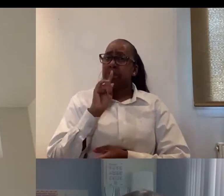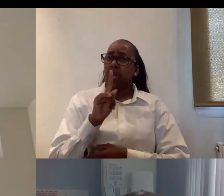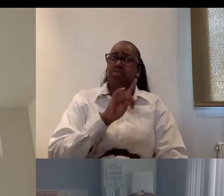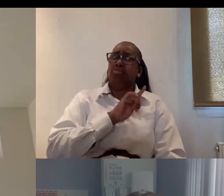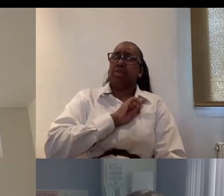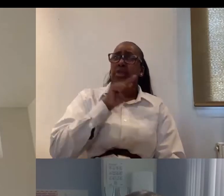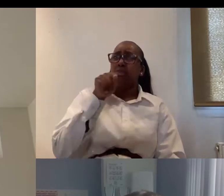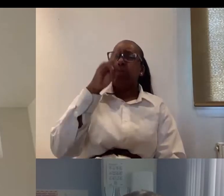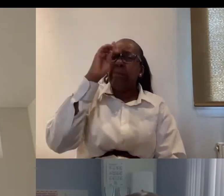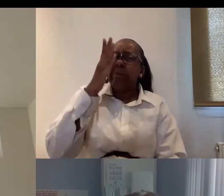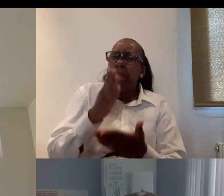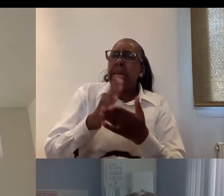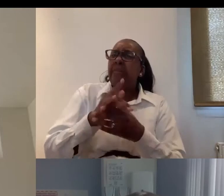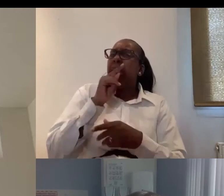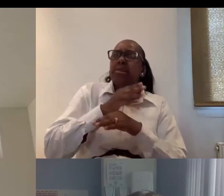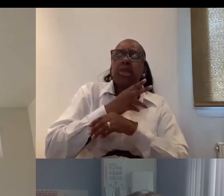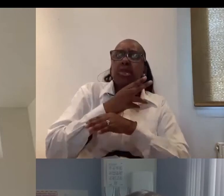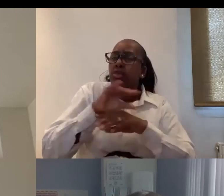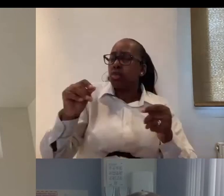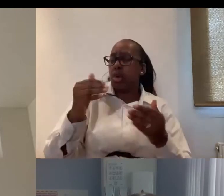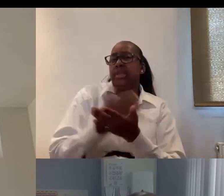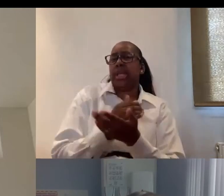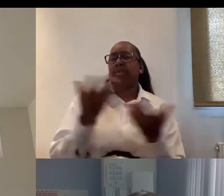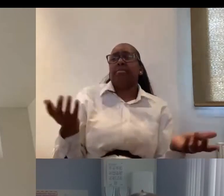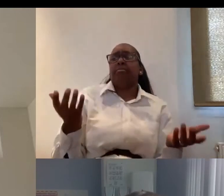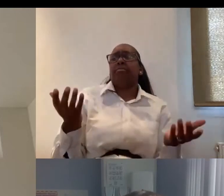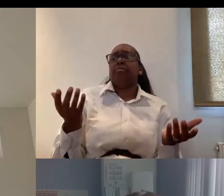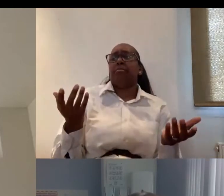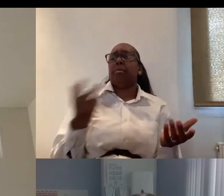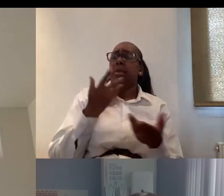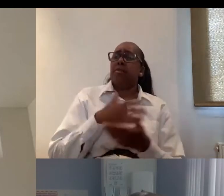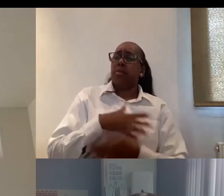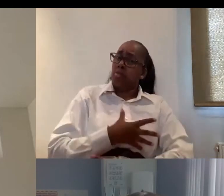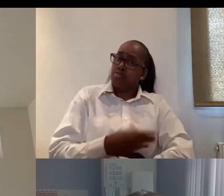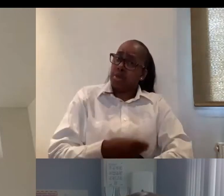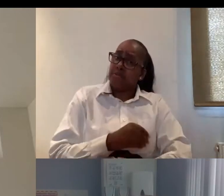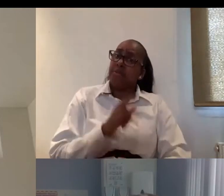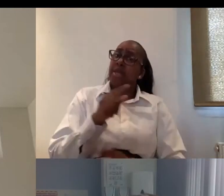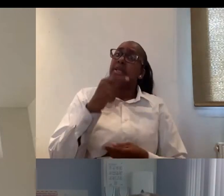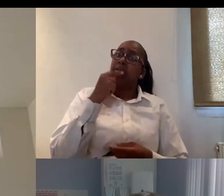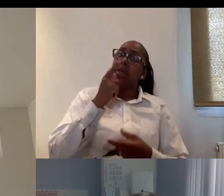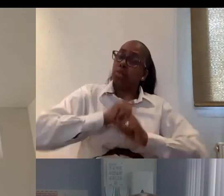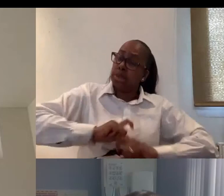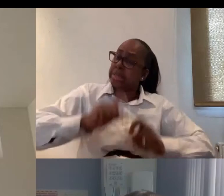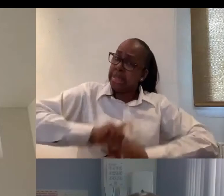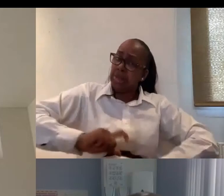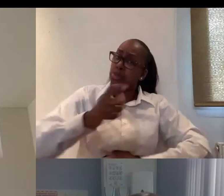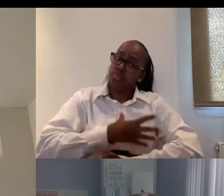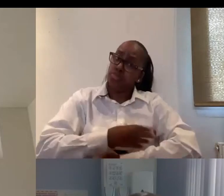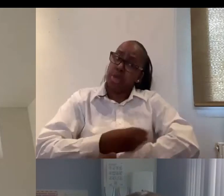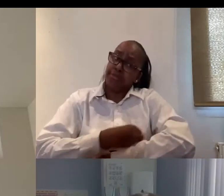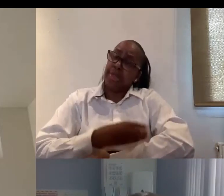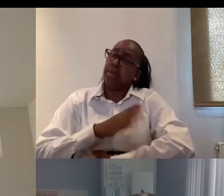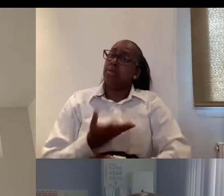to believe that it is not safe when breastfeeding. And if you are breastfeeding, I would recommend you continue to breastfeed and